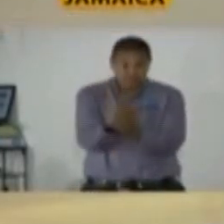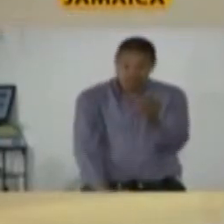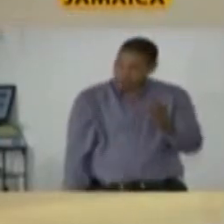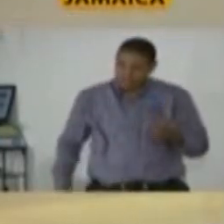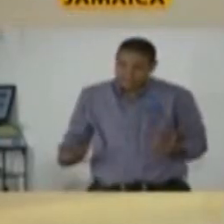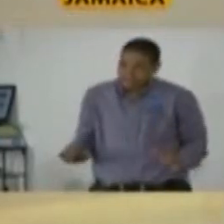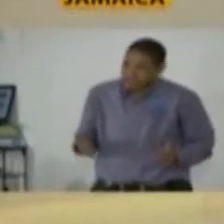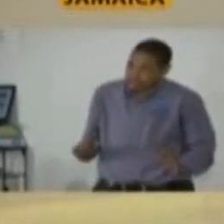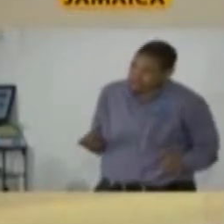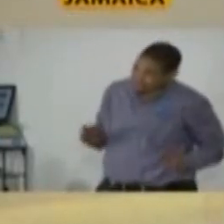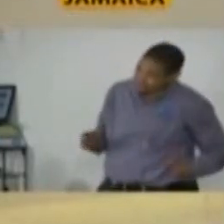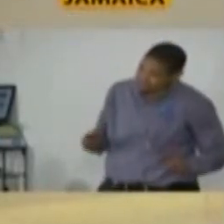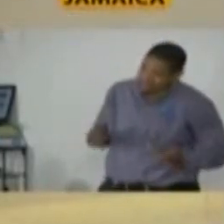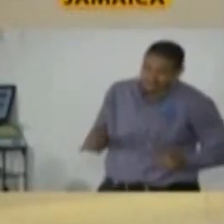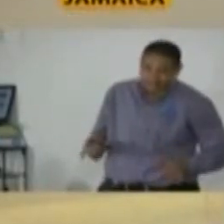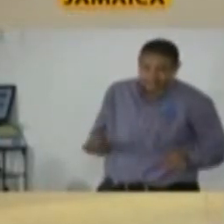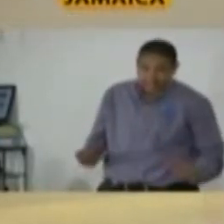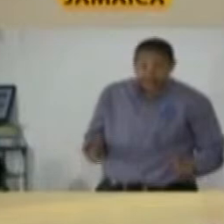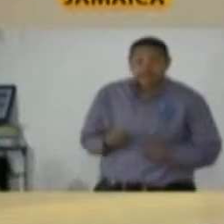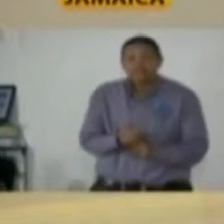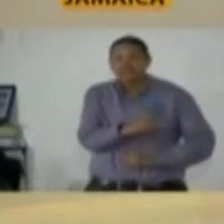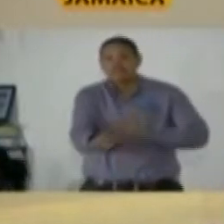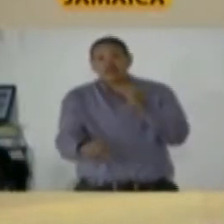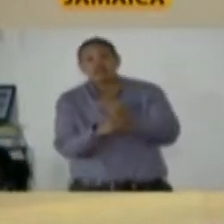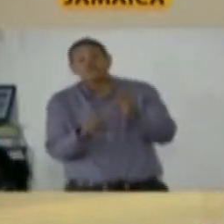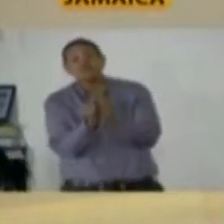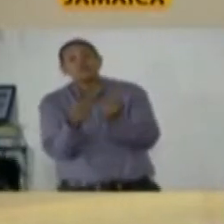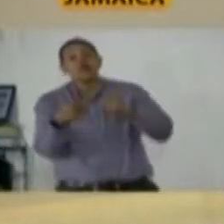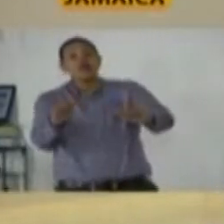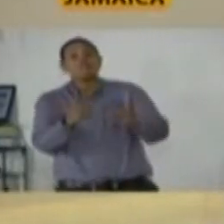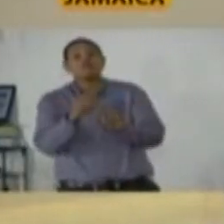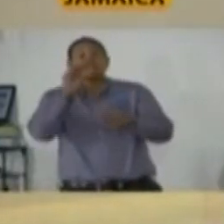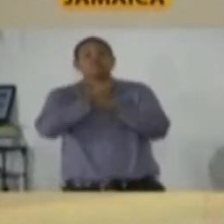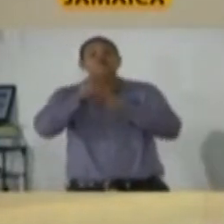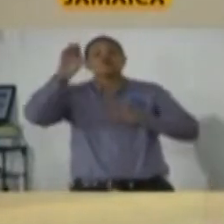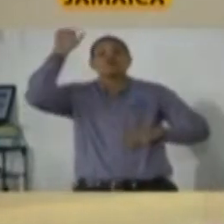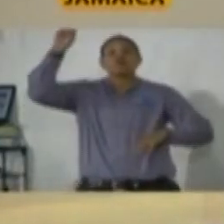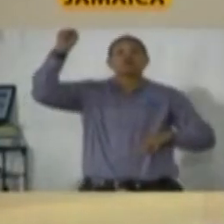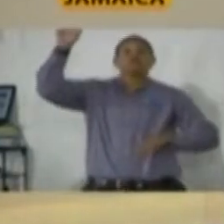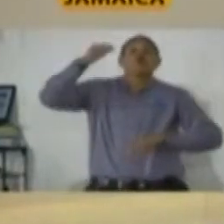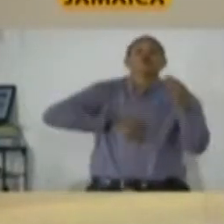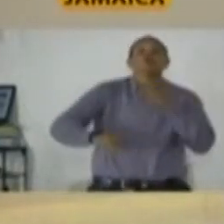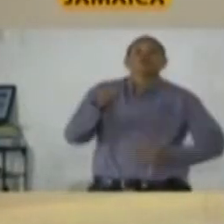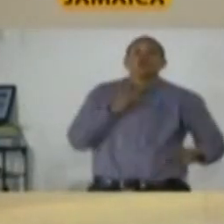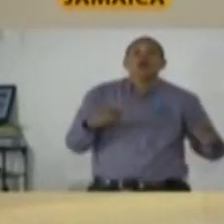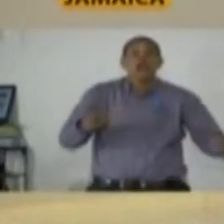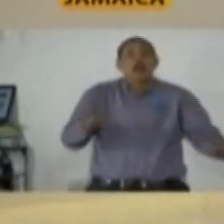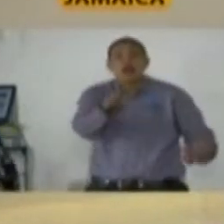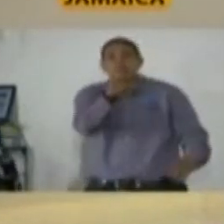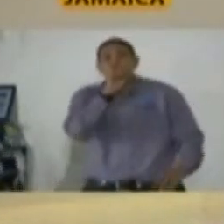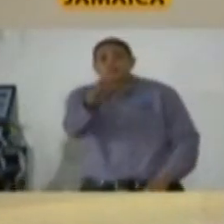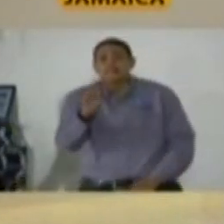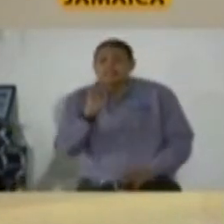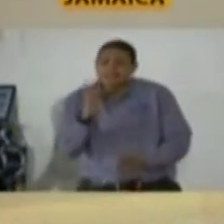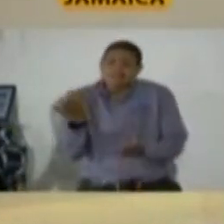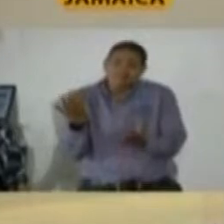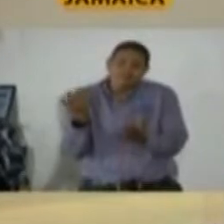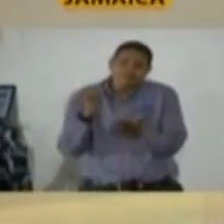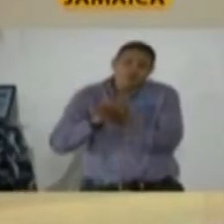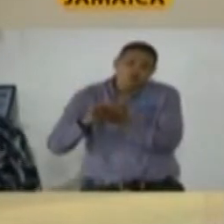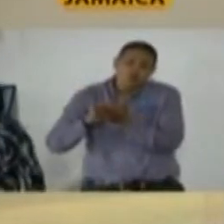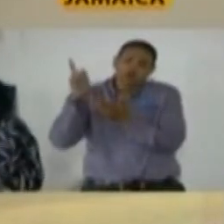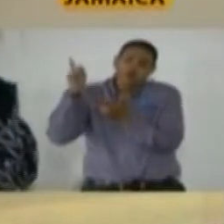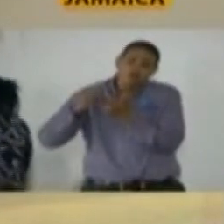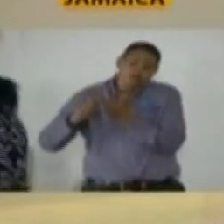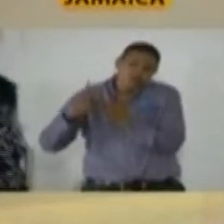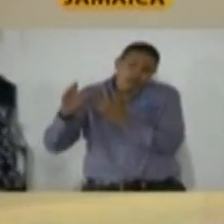yet. Additionally, through the efforts of the Ministry of Foreign Affairs and Foreign Trade, via its consul in New York, we recently